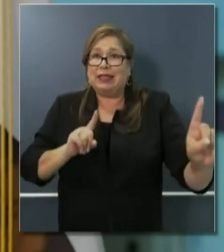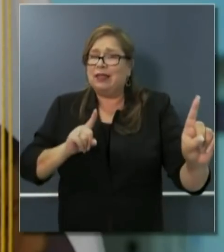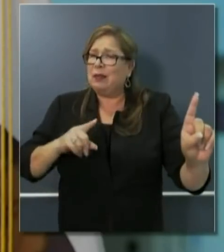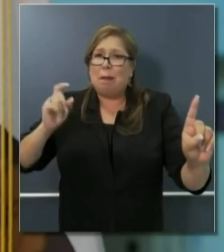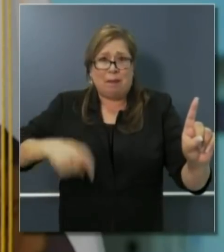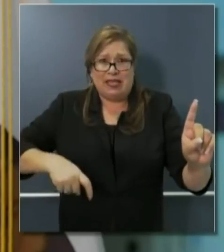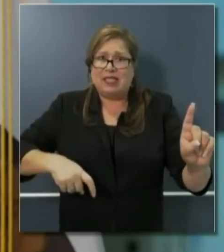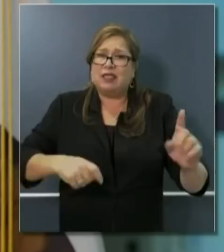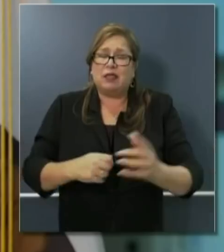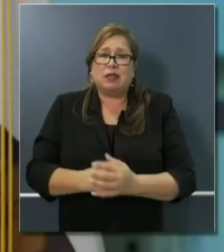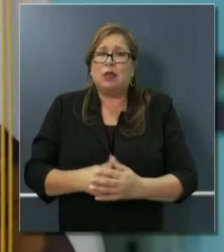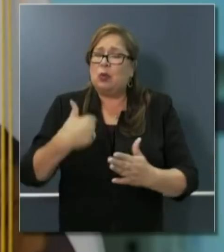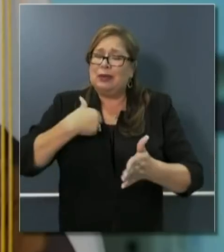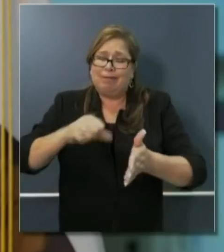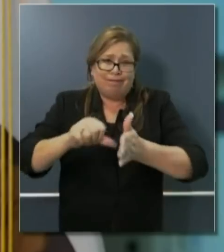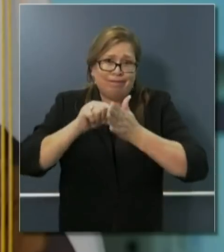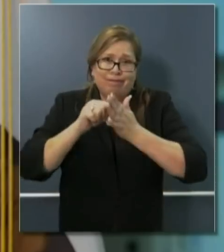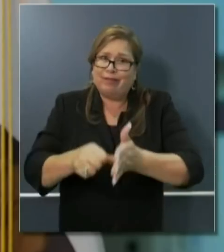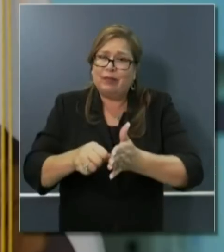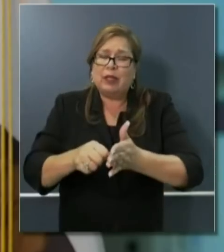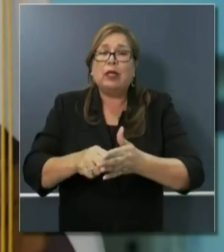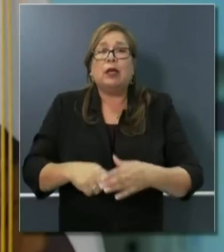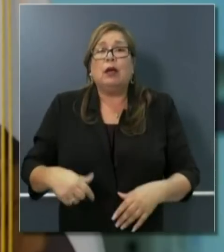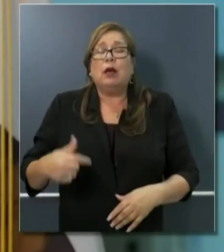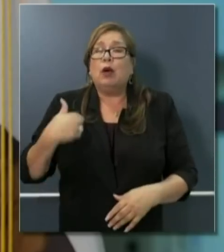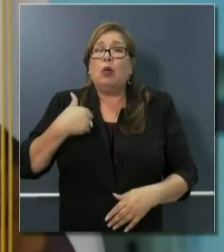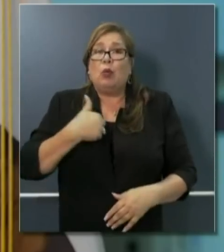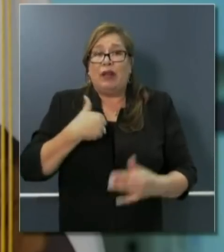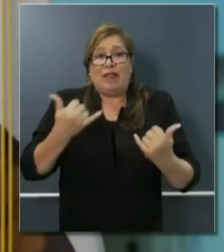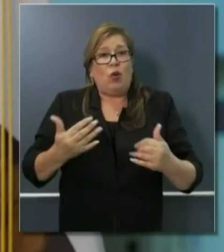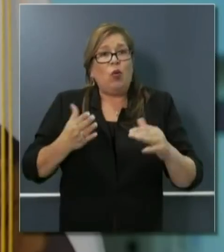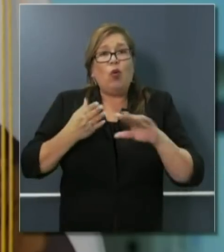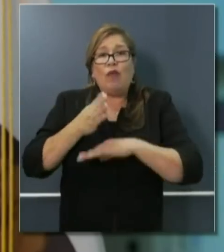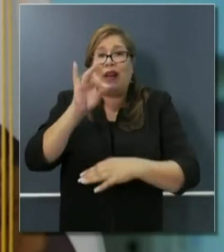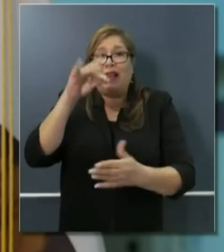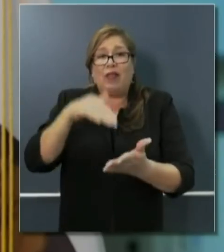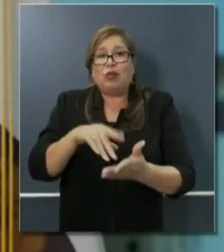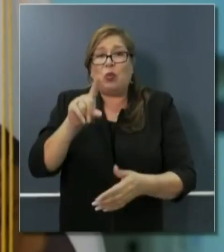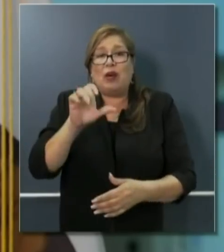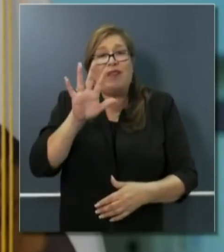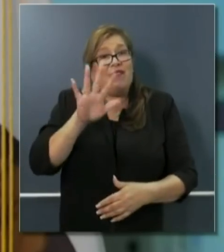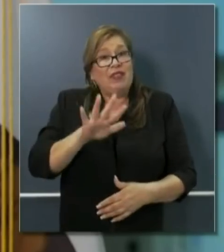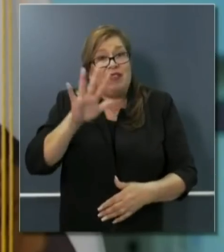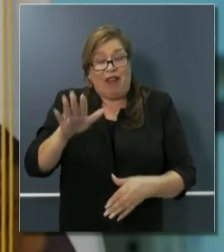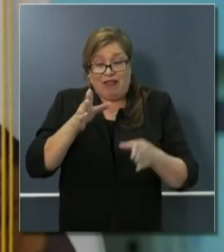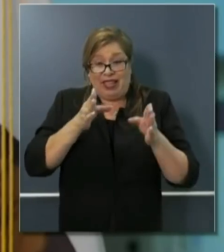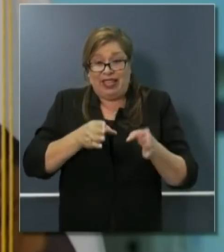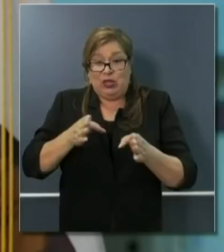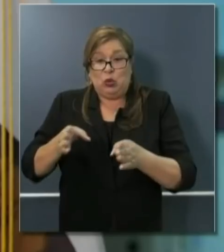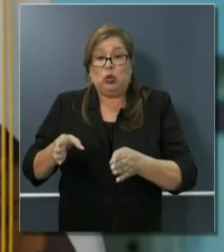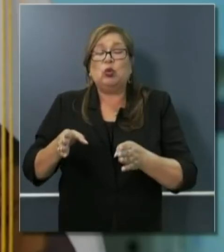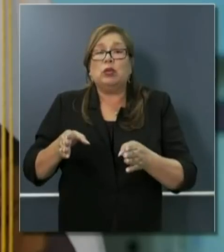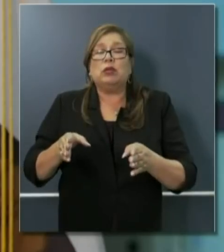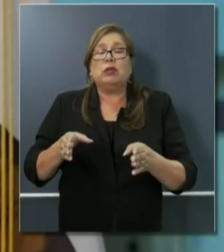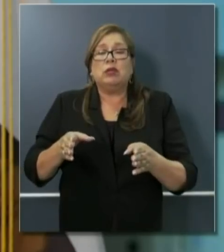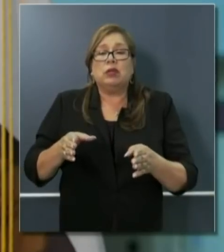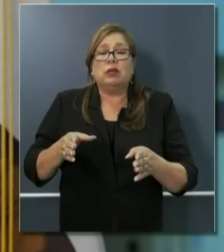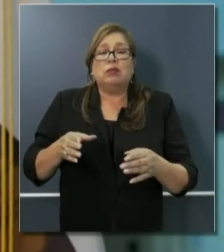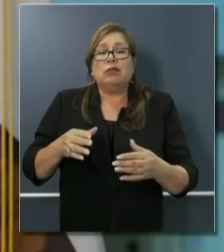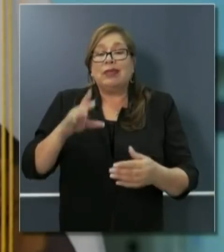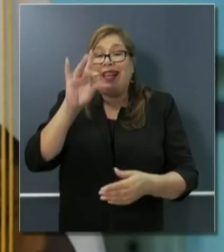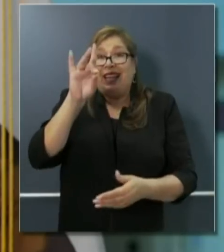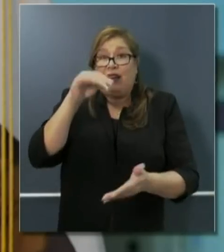we are providing today. Just a note, we are over 8,155 individuals,